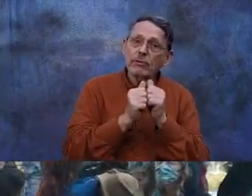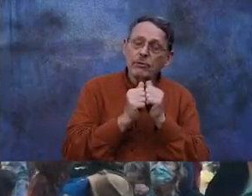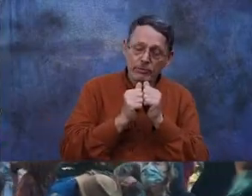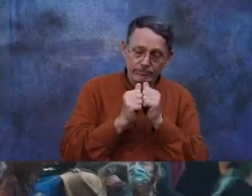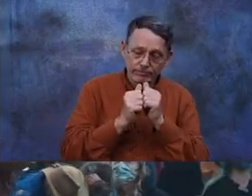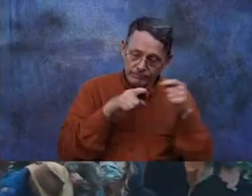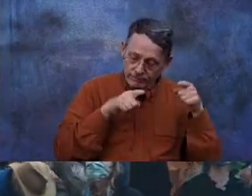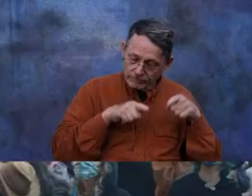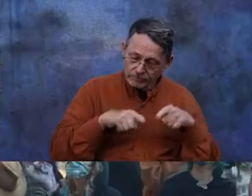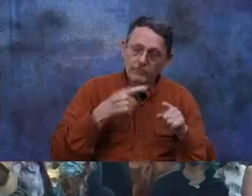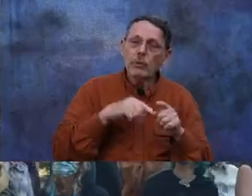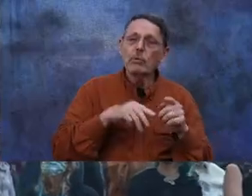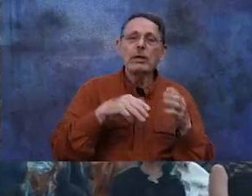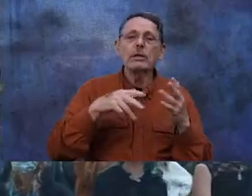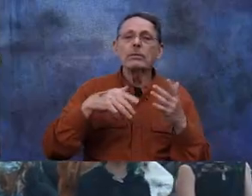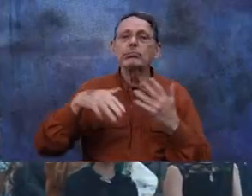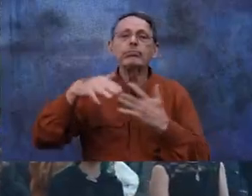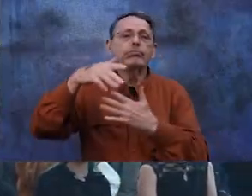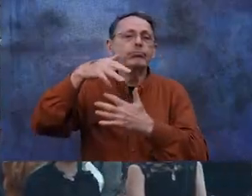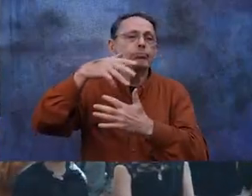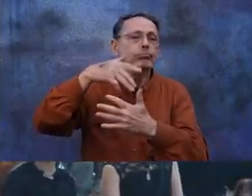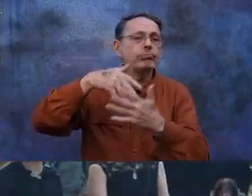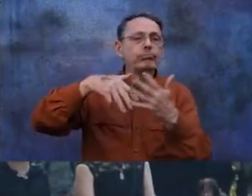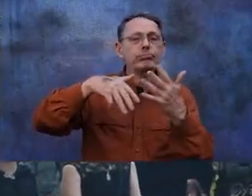as we move in the spiral,